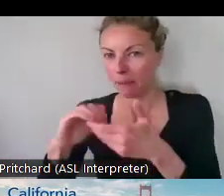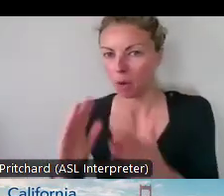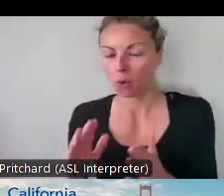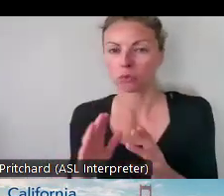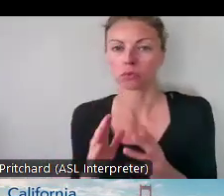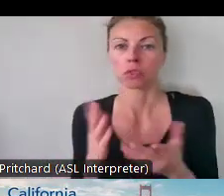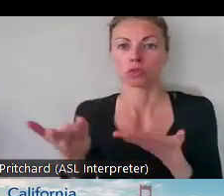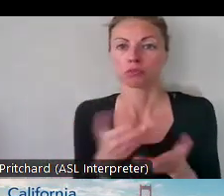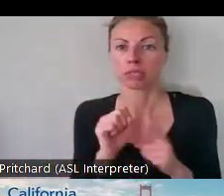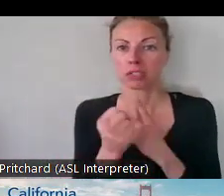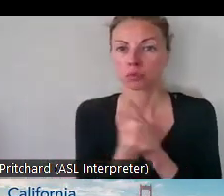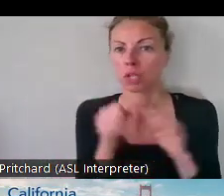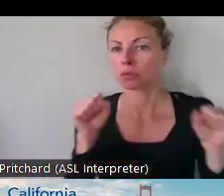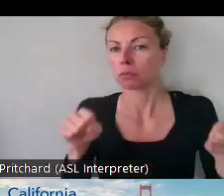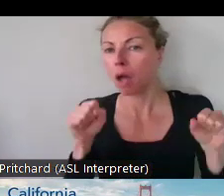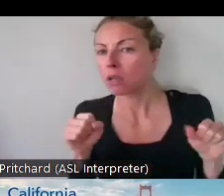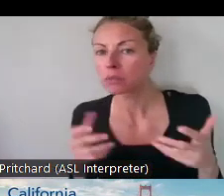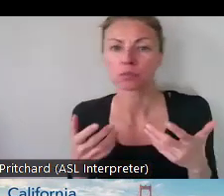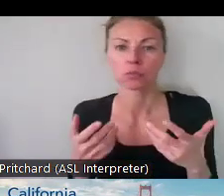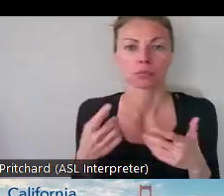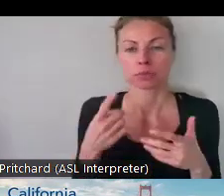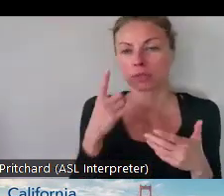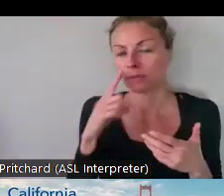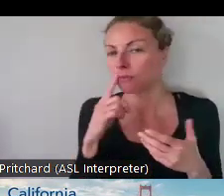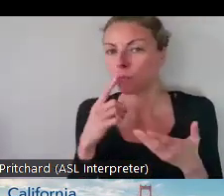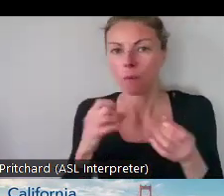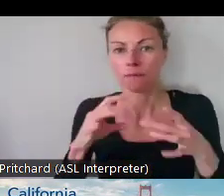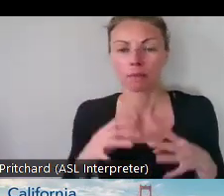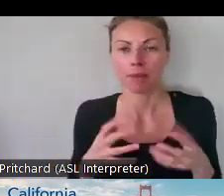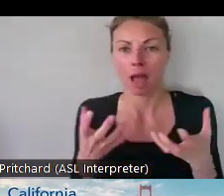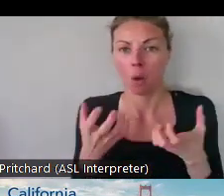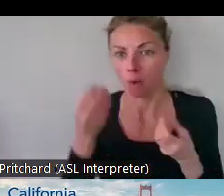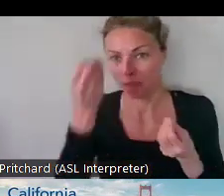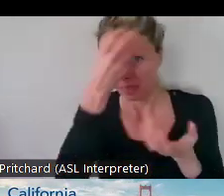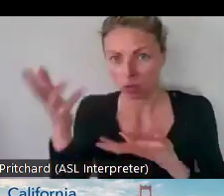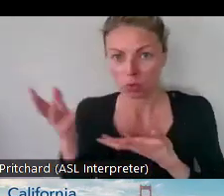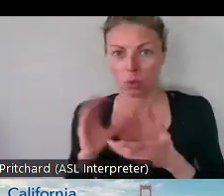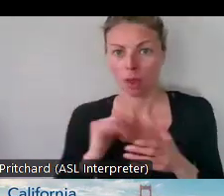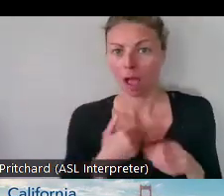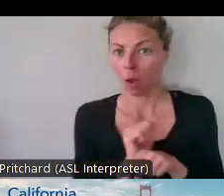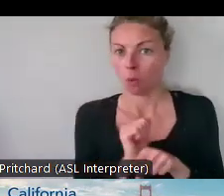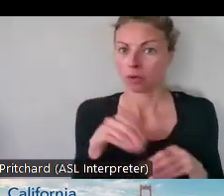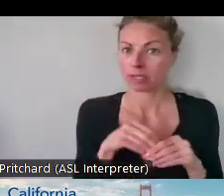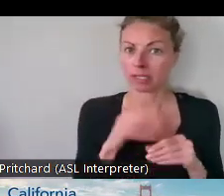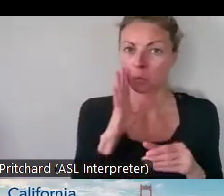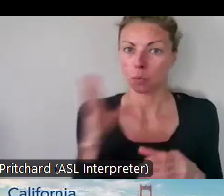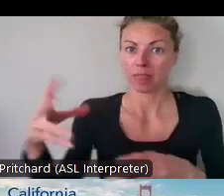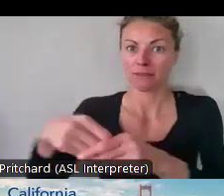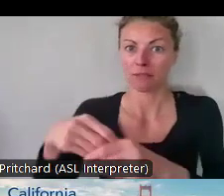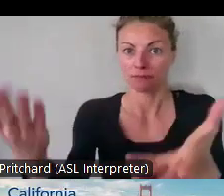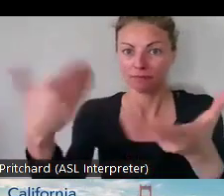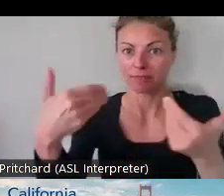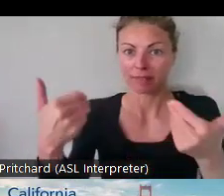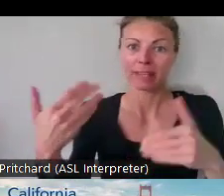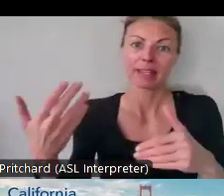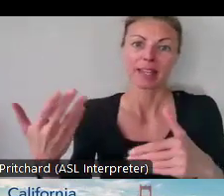and possibilities forward. So I do want everybody to know that the work that we're doing internally, we will be engaging on you. Right now, we're just creating